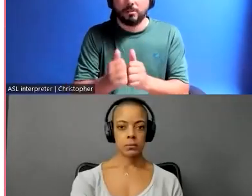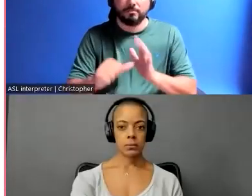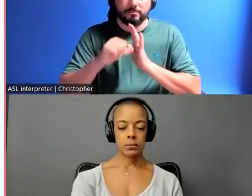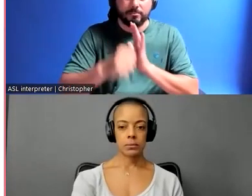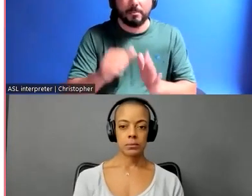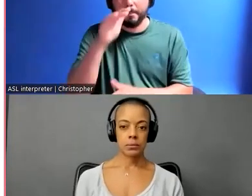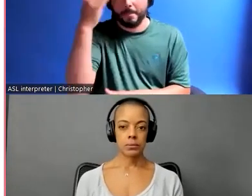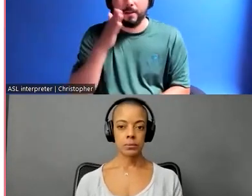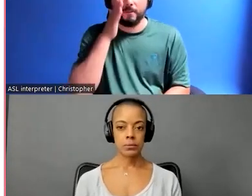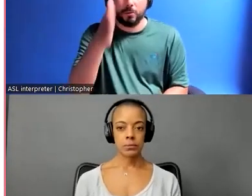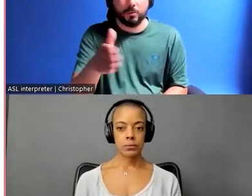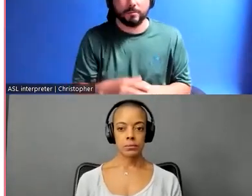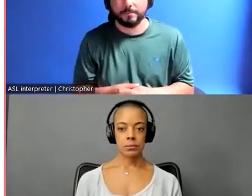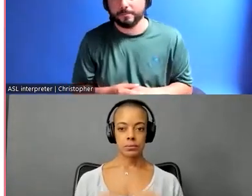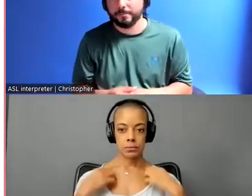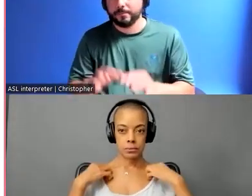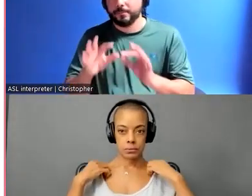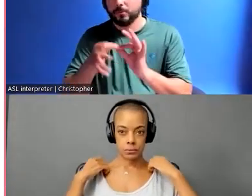futures.